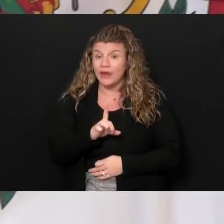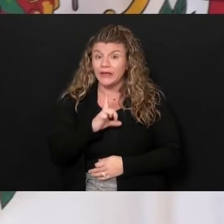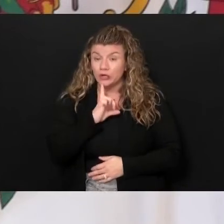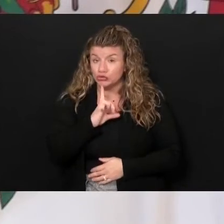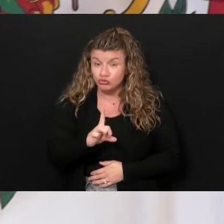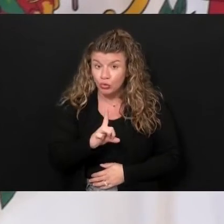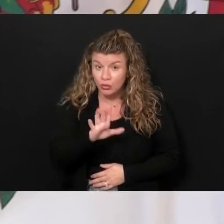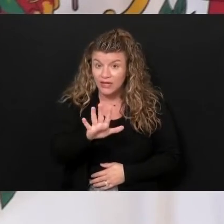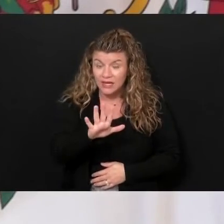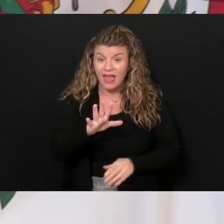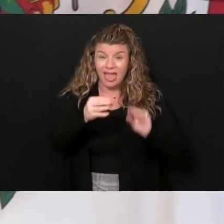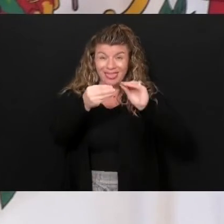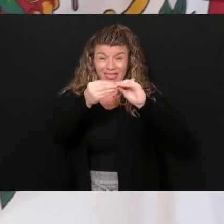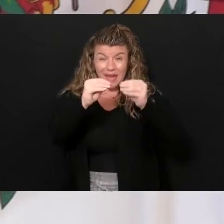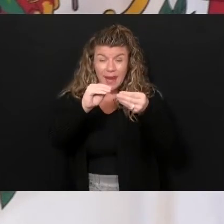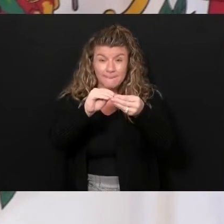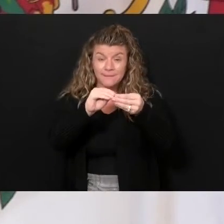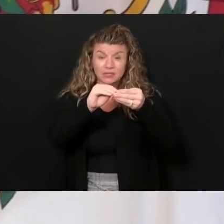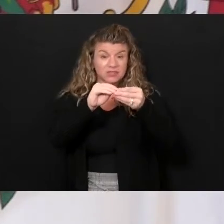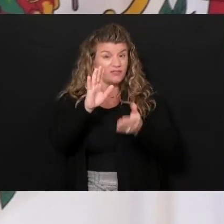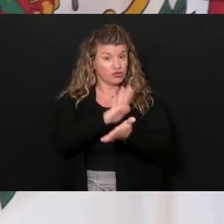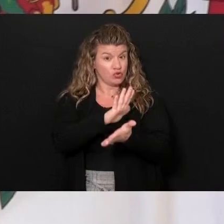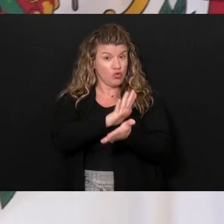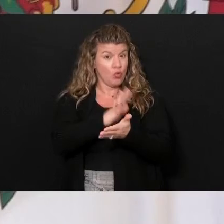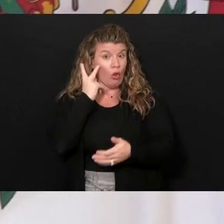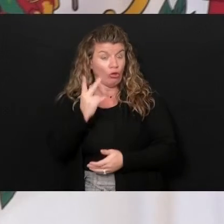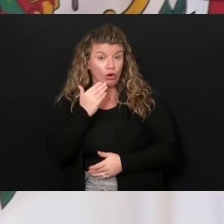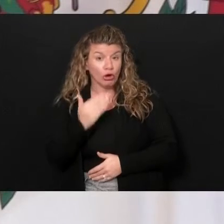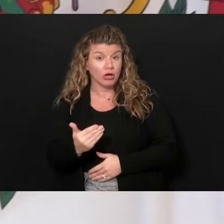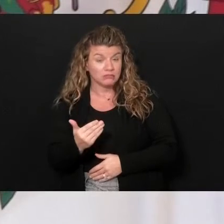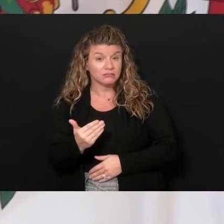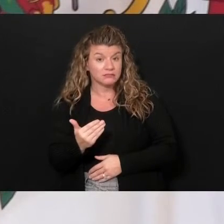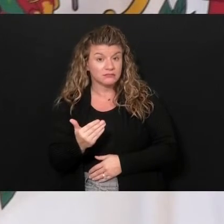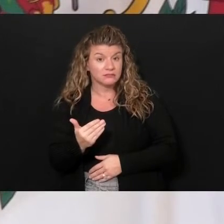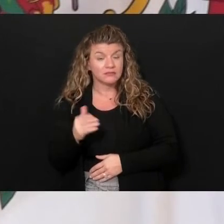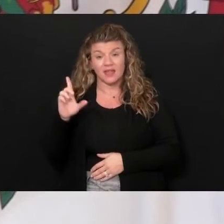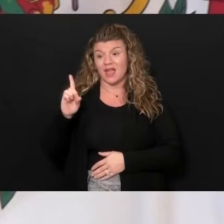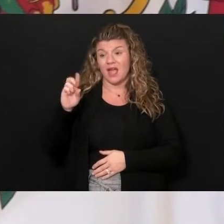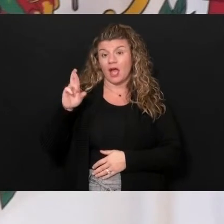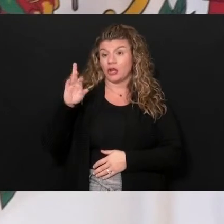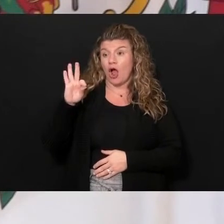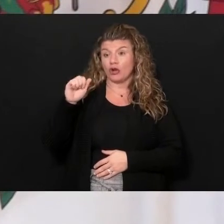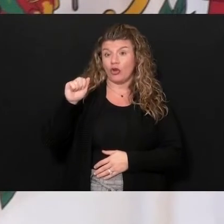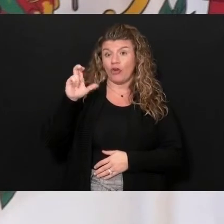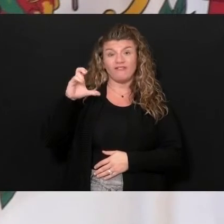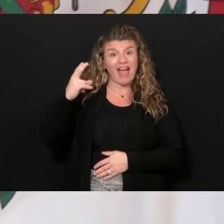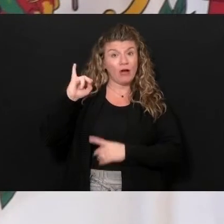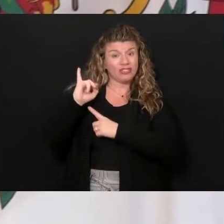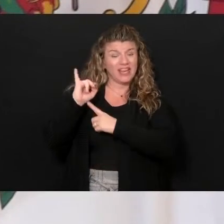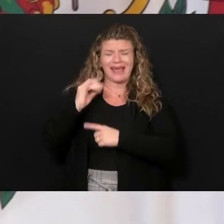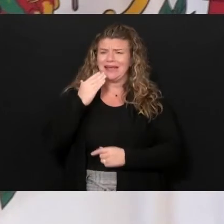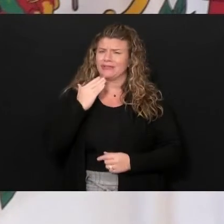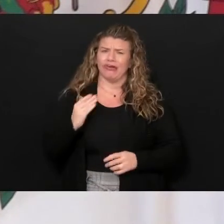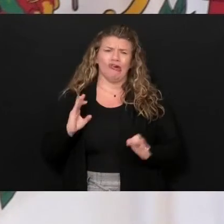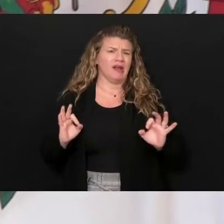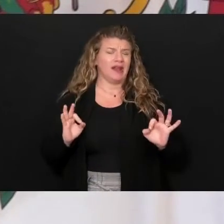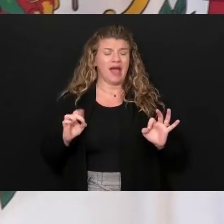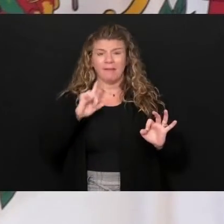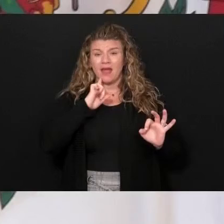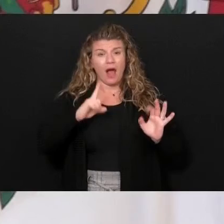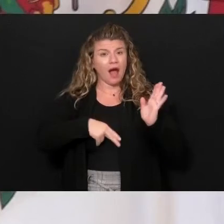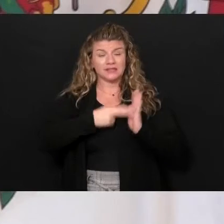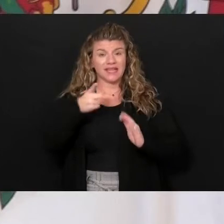numbers look pretty dadgum good. Dr. Fauci is good. There's no question he's the most